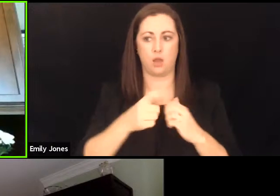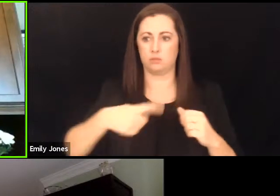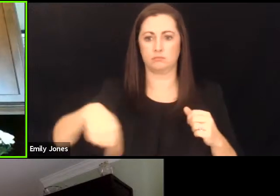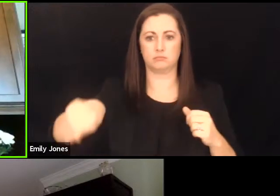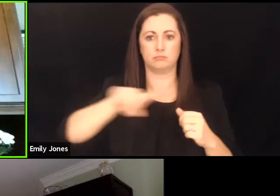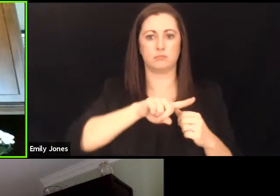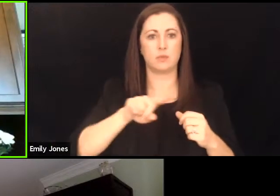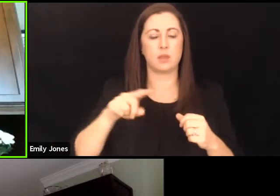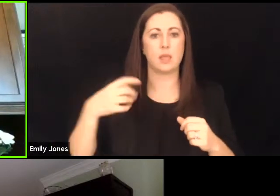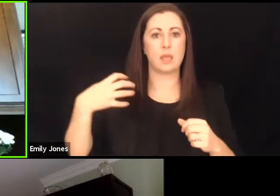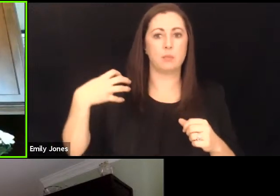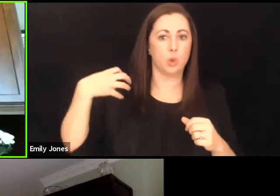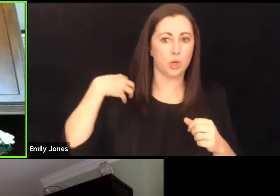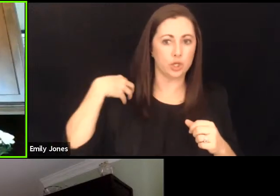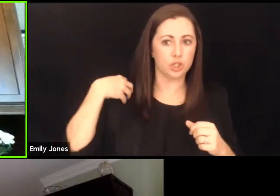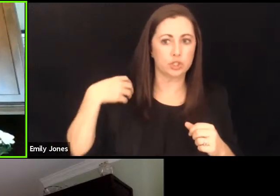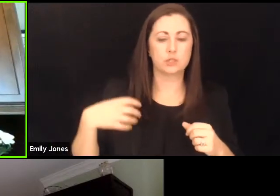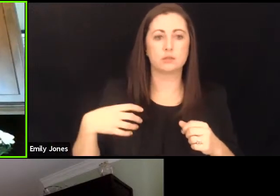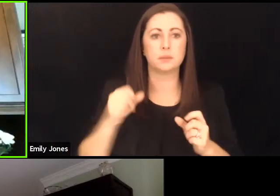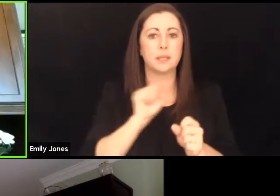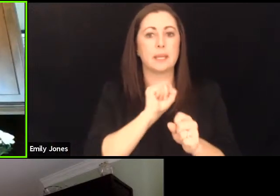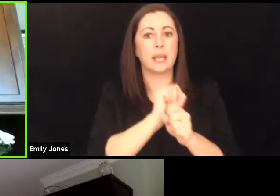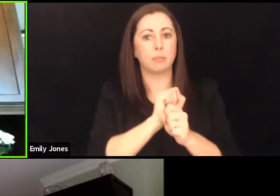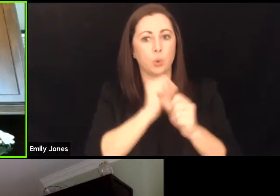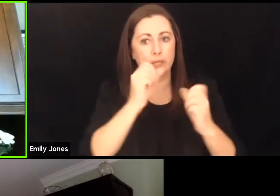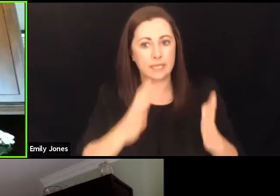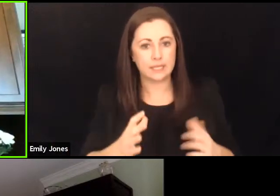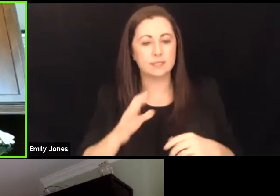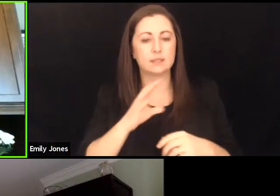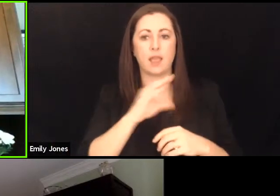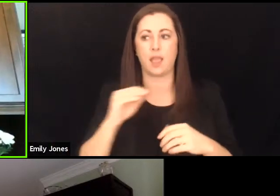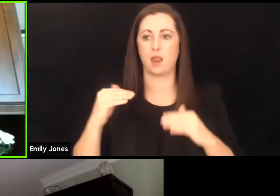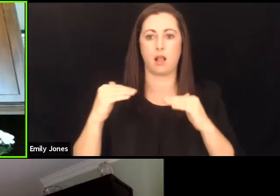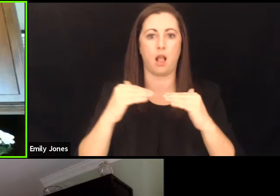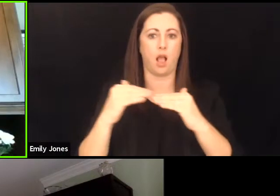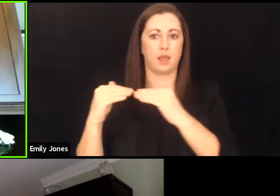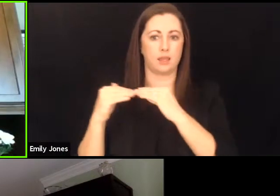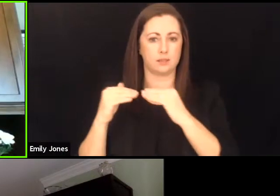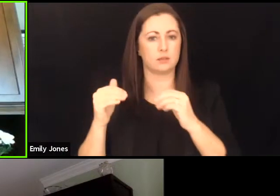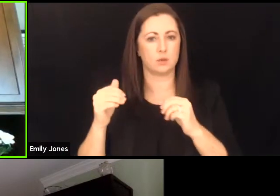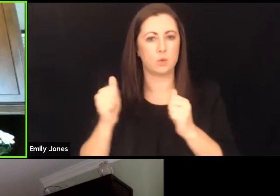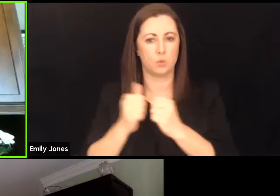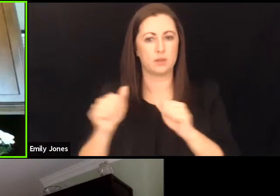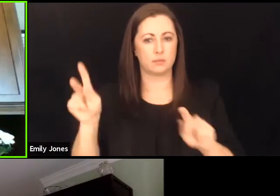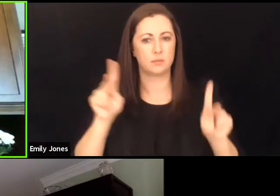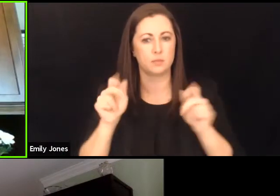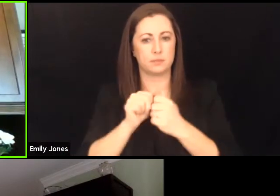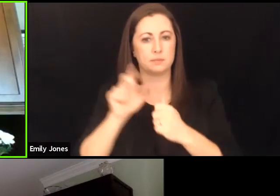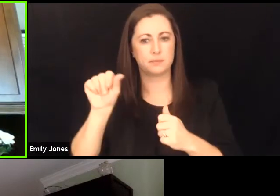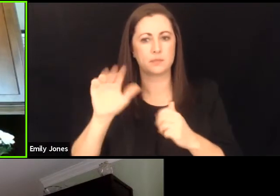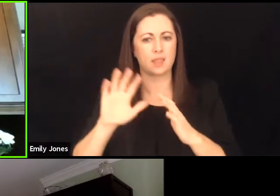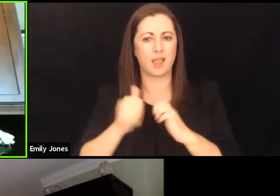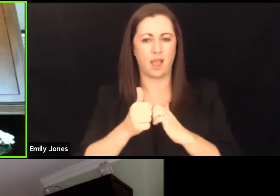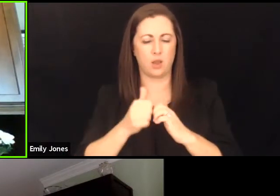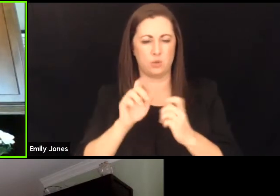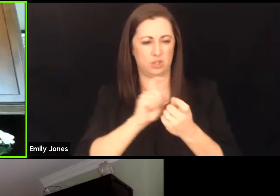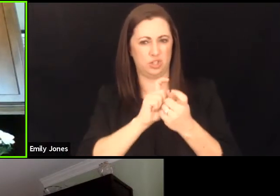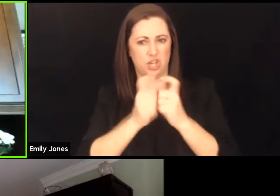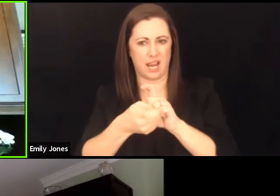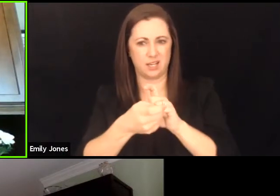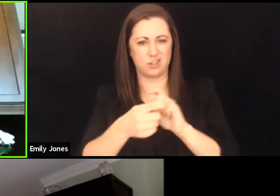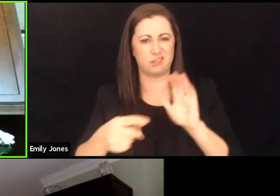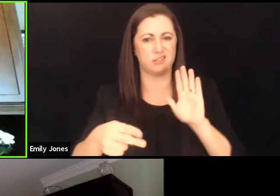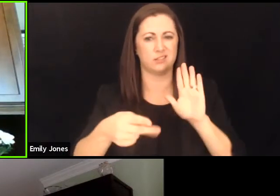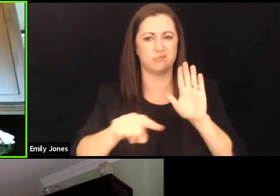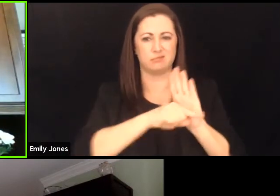and employees and colleagues of individuals with disabilities work to counteract those stereotypes and